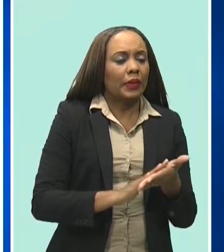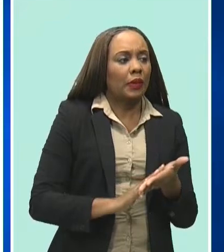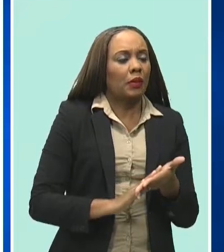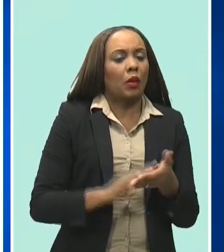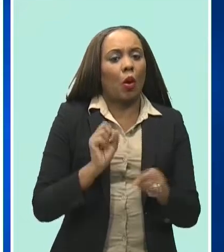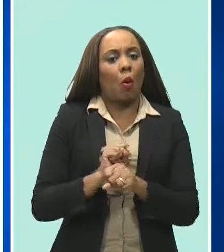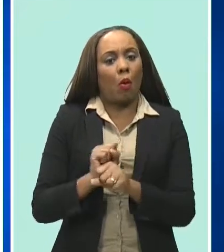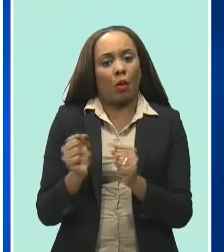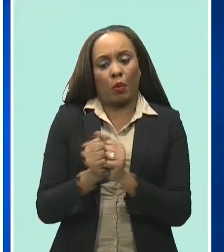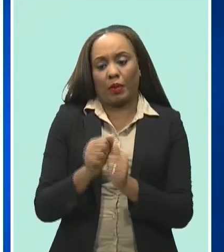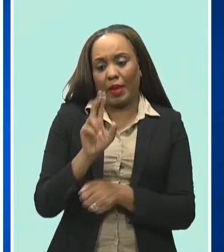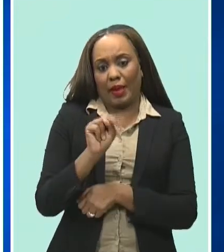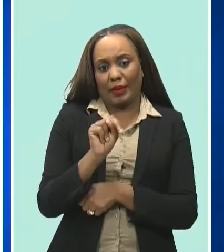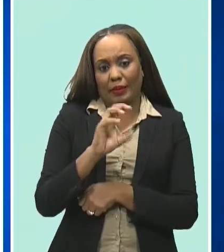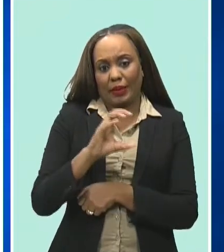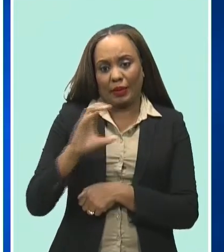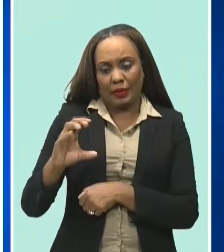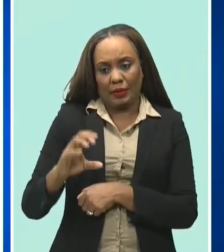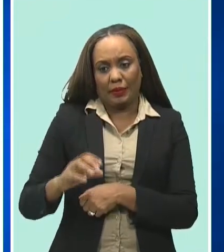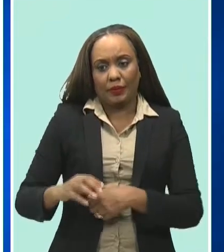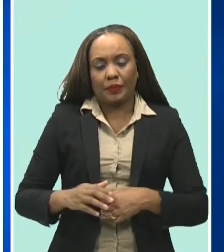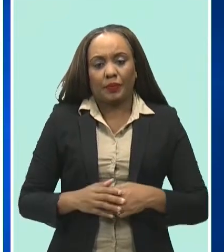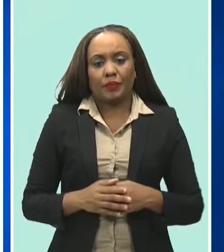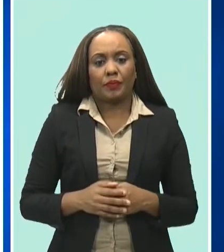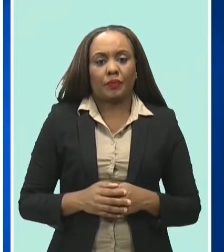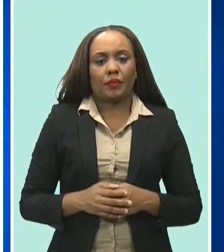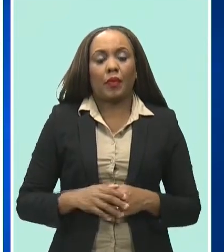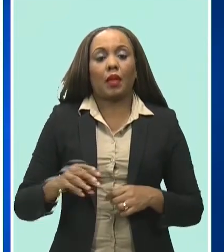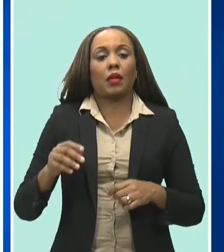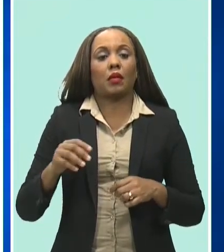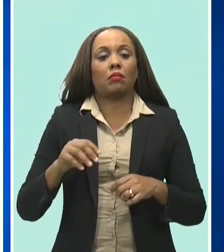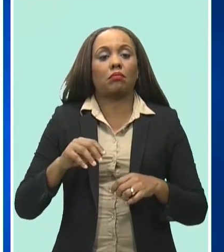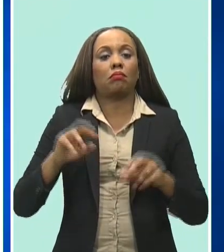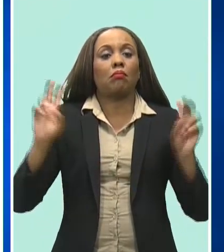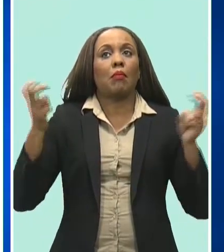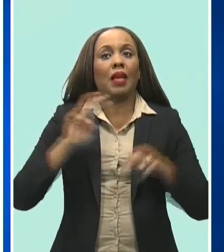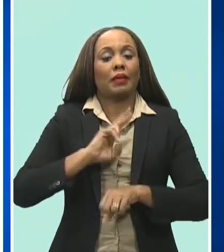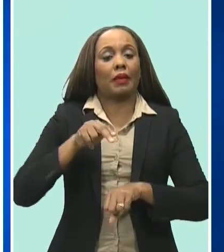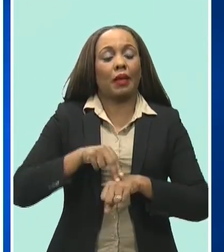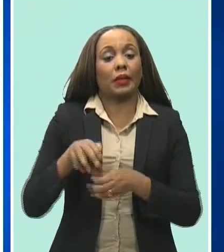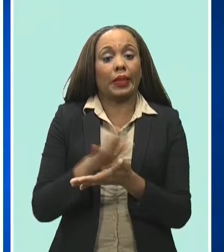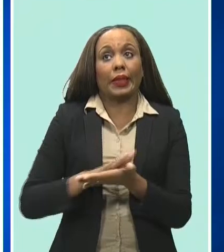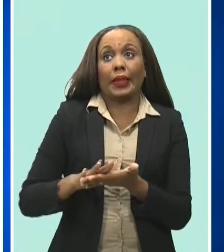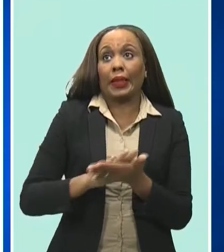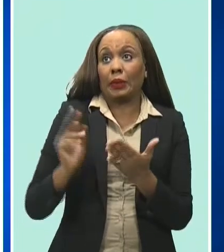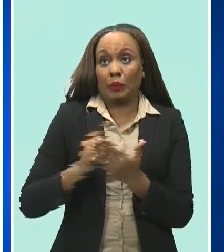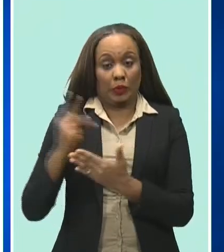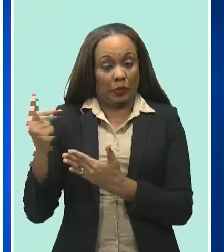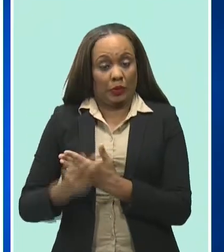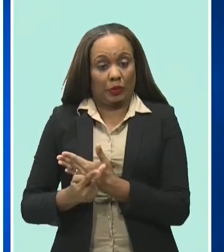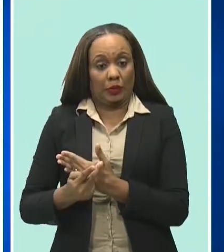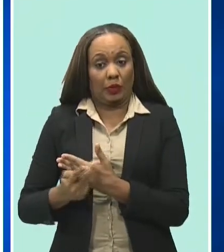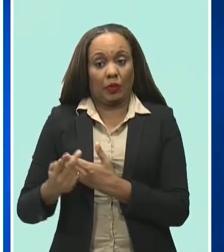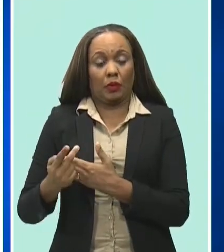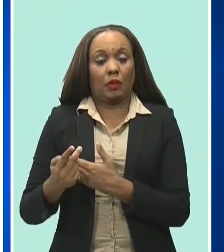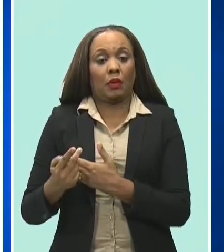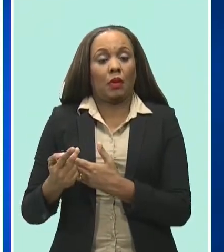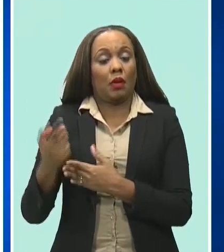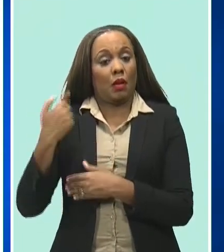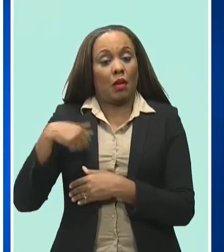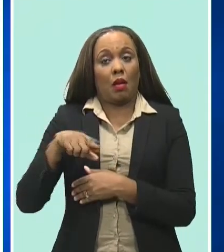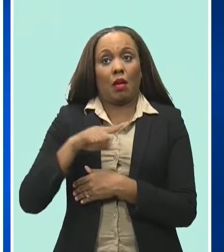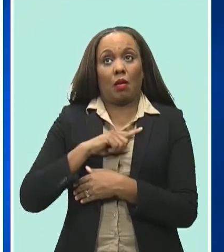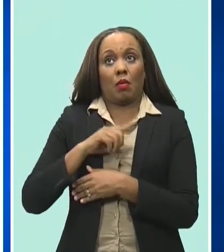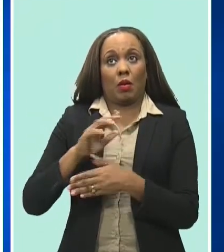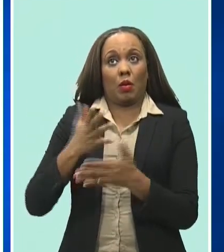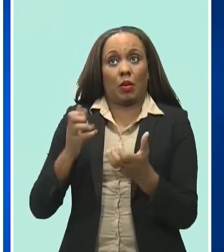NCC. This is a national cleanup program, and we have touched every strategic